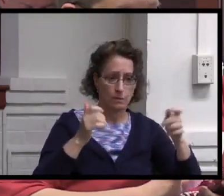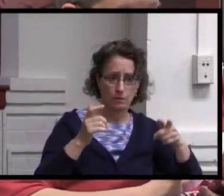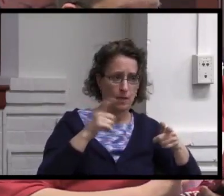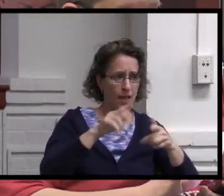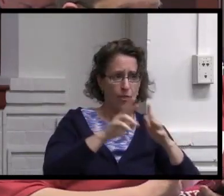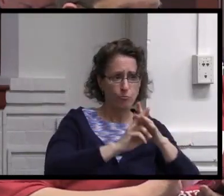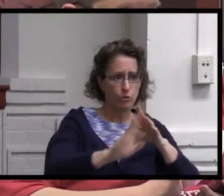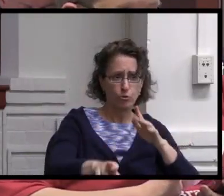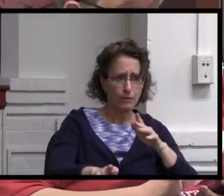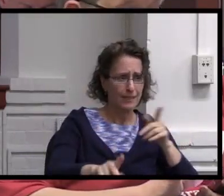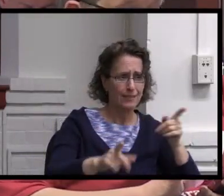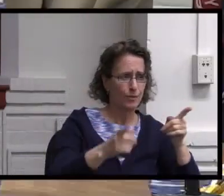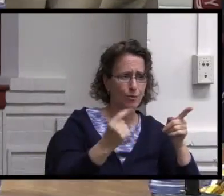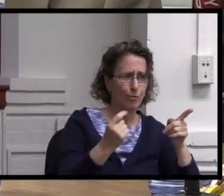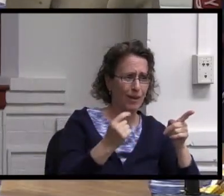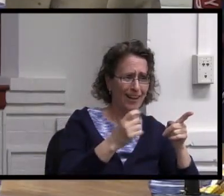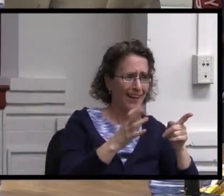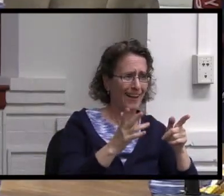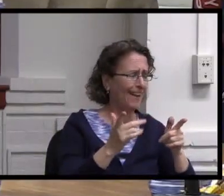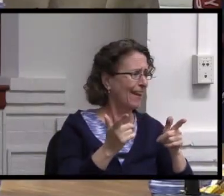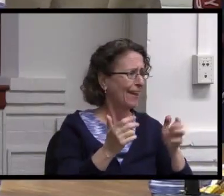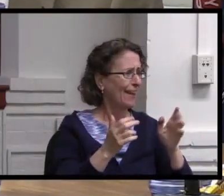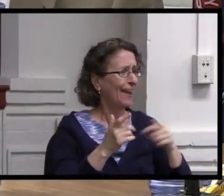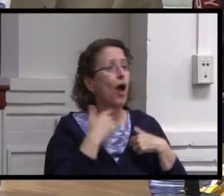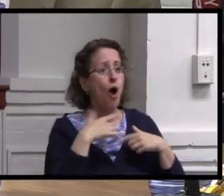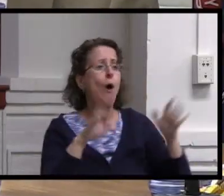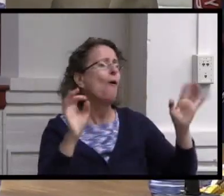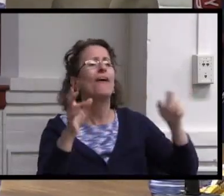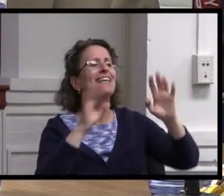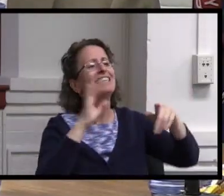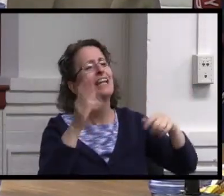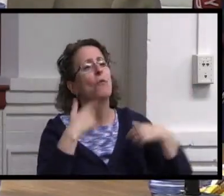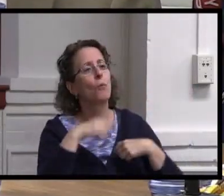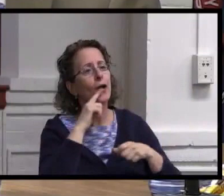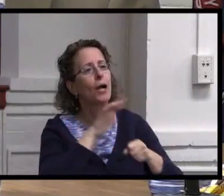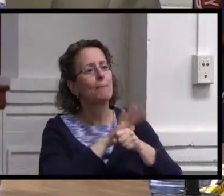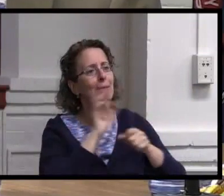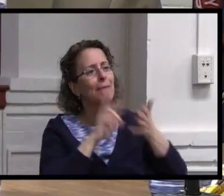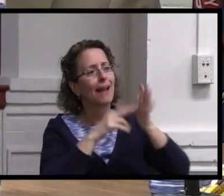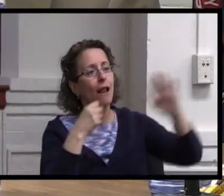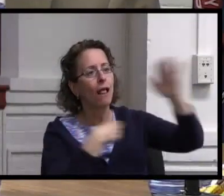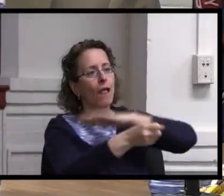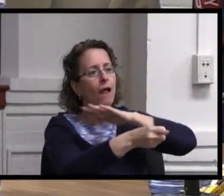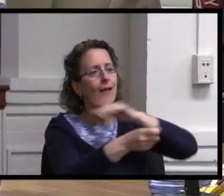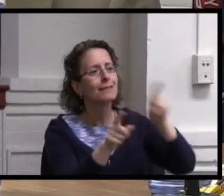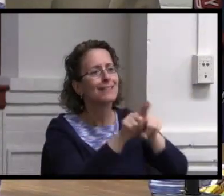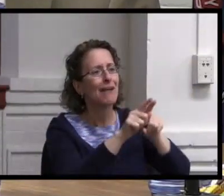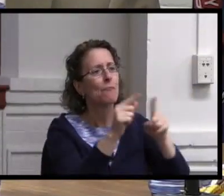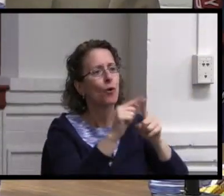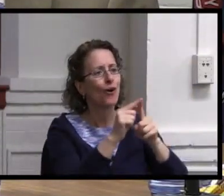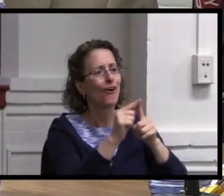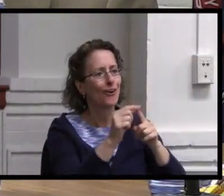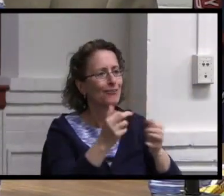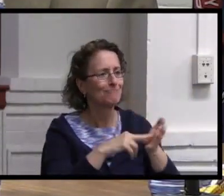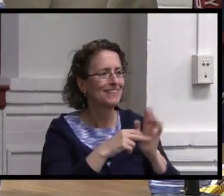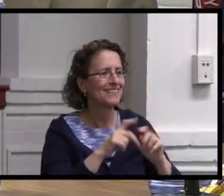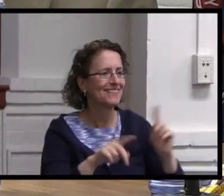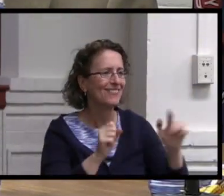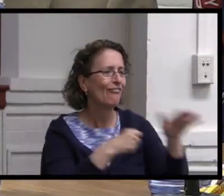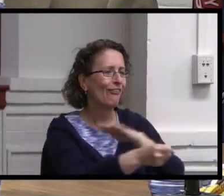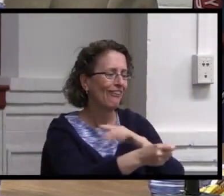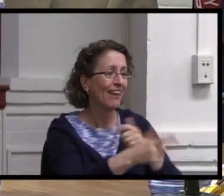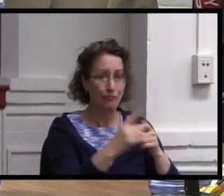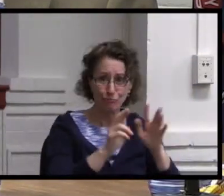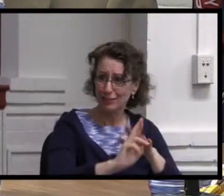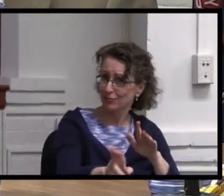We're not going to answer that. Thanks, Curtis. We should be committed. Thank you. Wait, does anyone else in the public have anything that they want